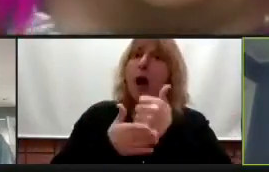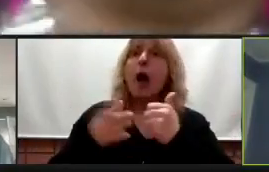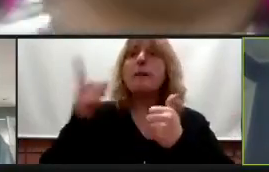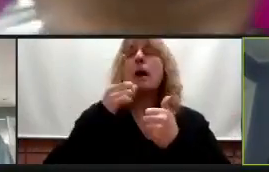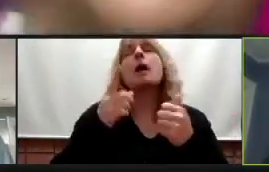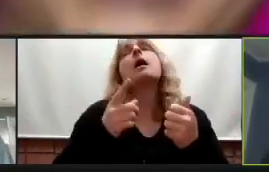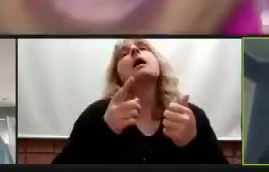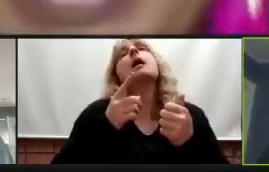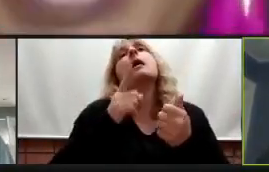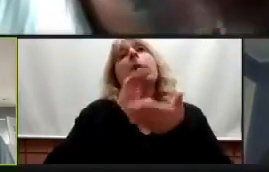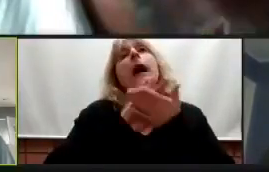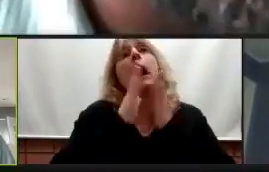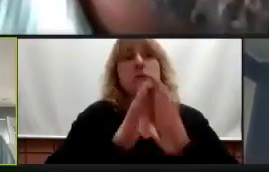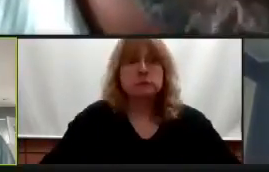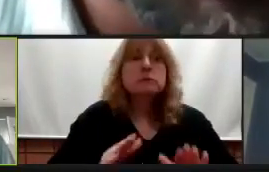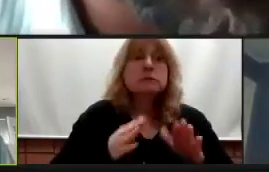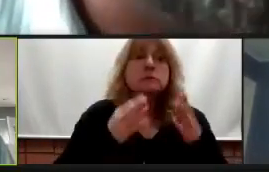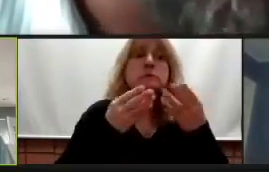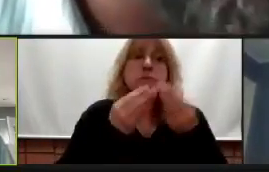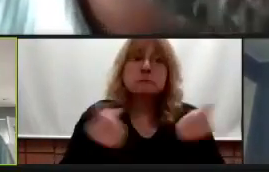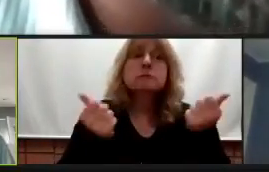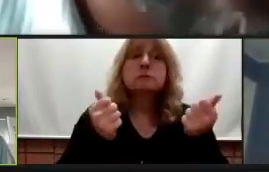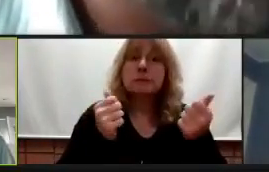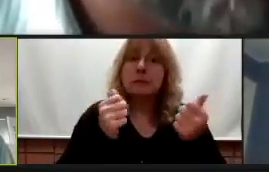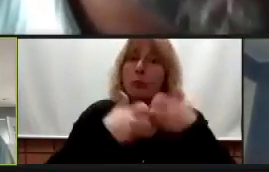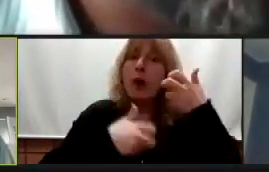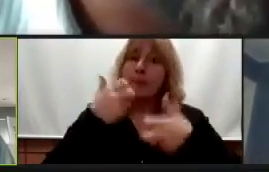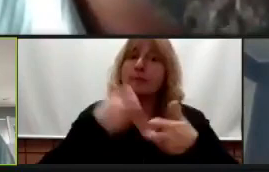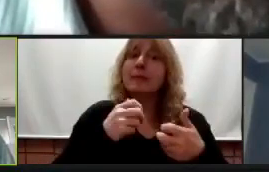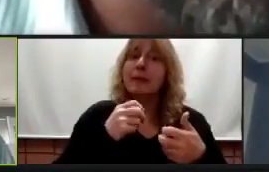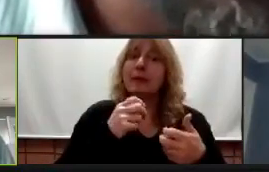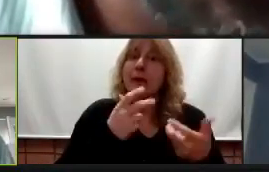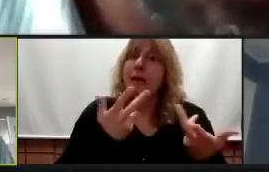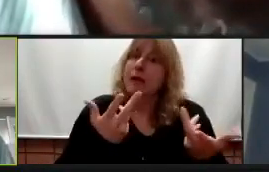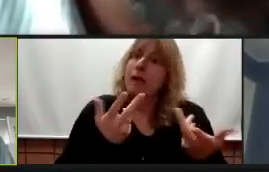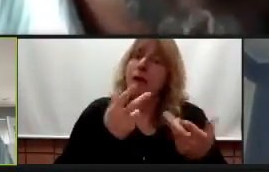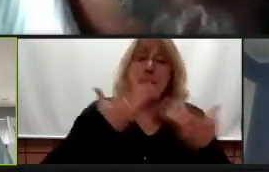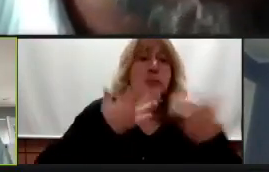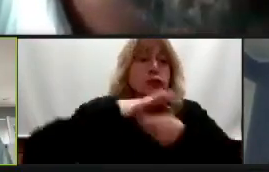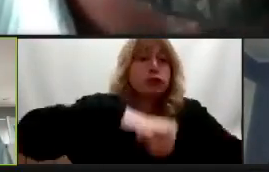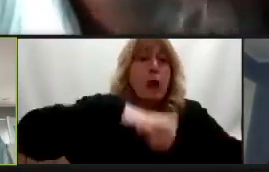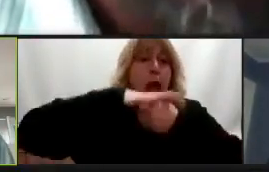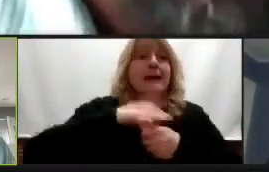work? It might, especially if you're driving the bus, Arlisa.